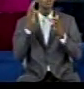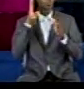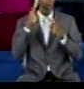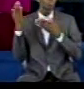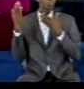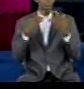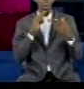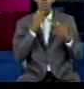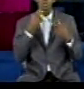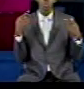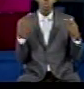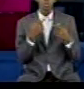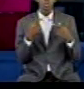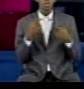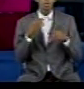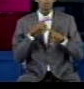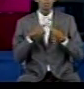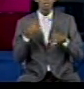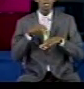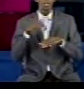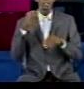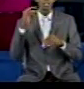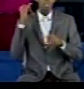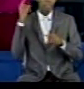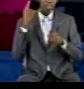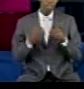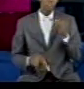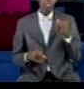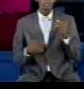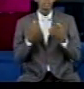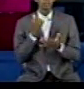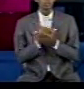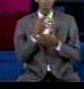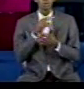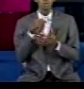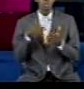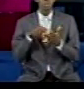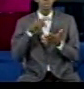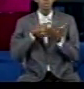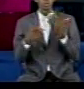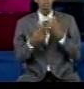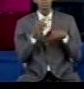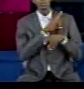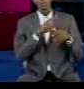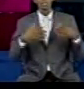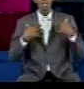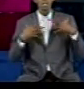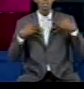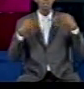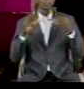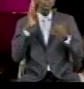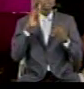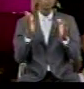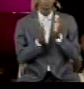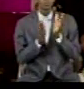last amen of this program, God healed me from chest pain. Praise the Lord!